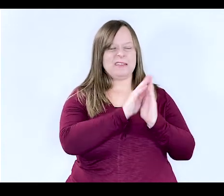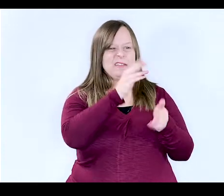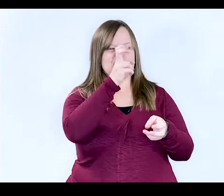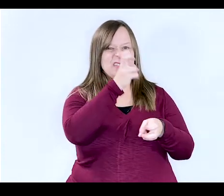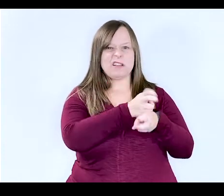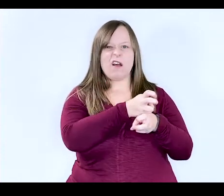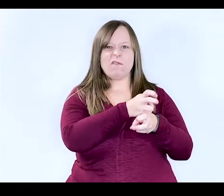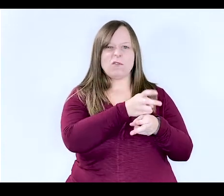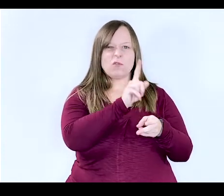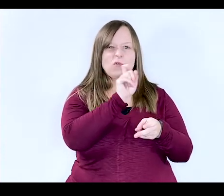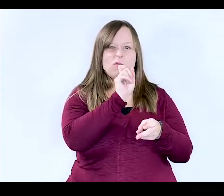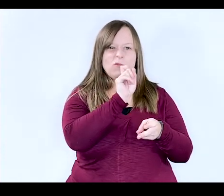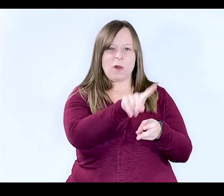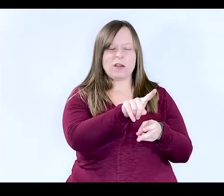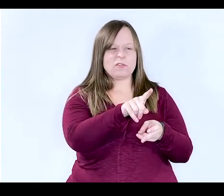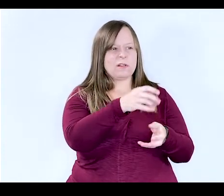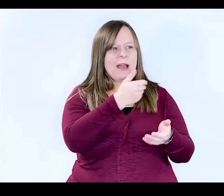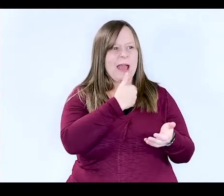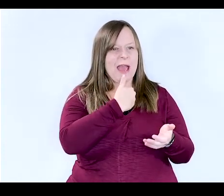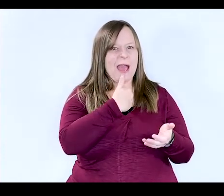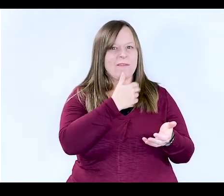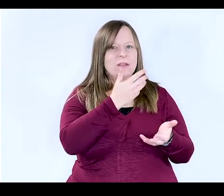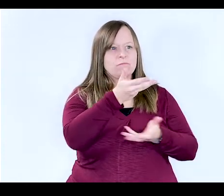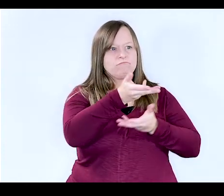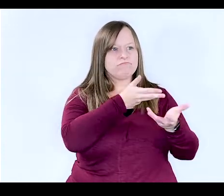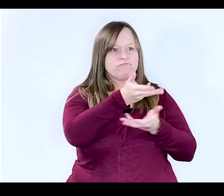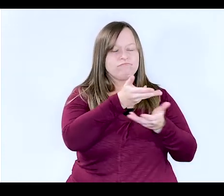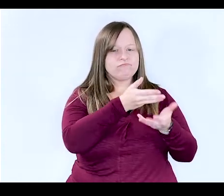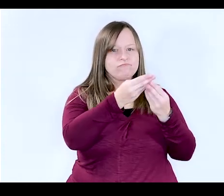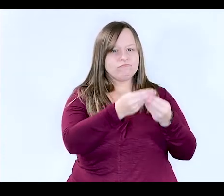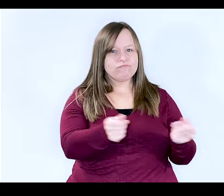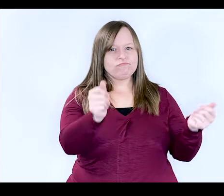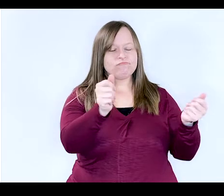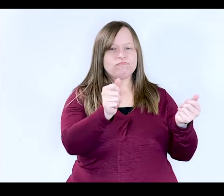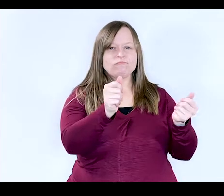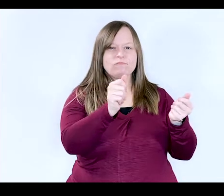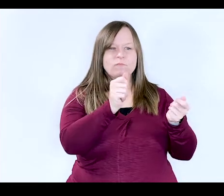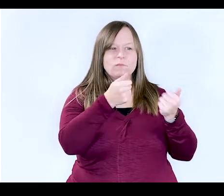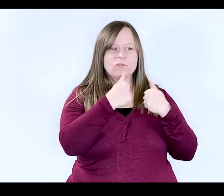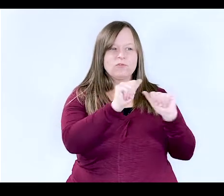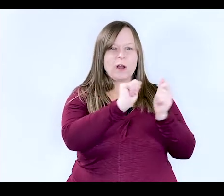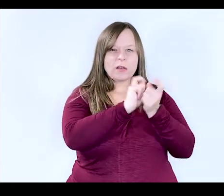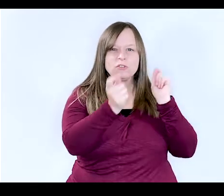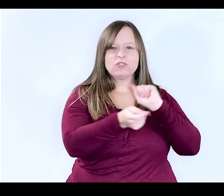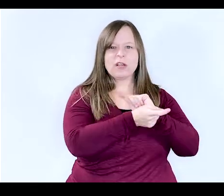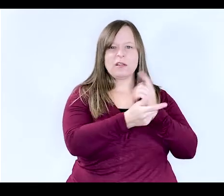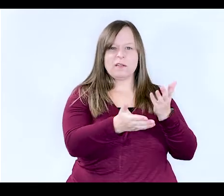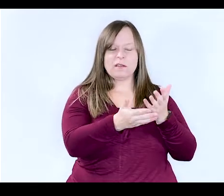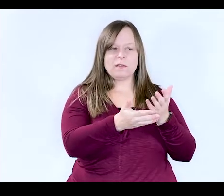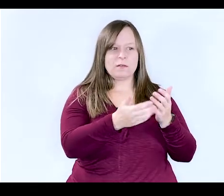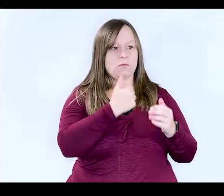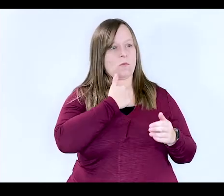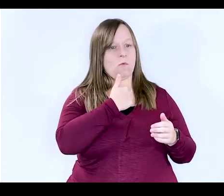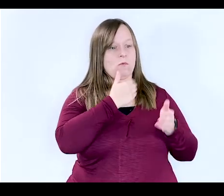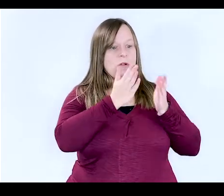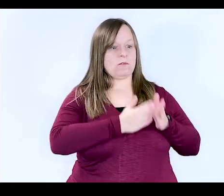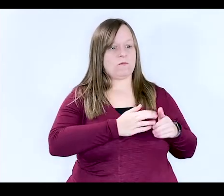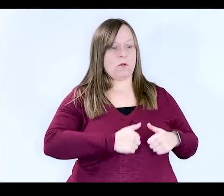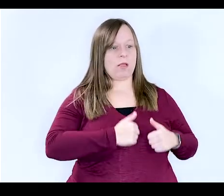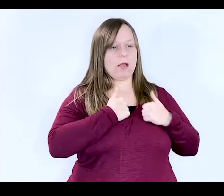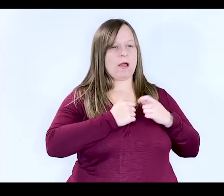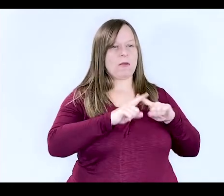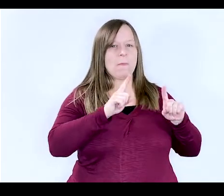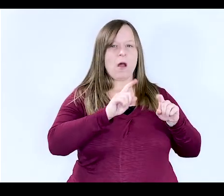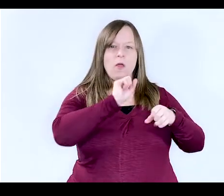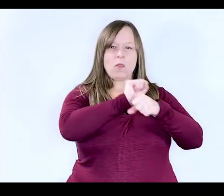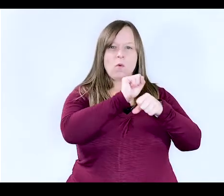the tough questions, having those tough conversations, and making change, not only in our own individual